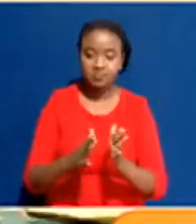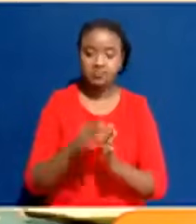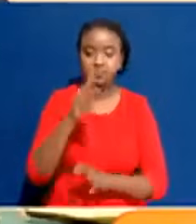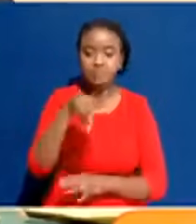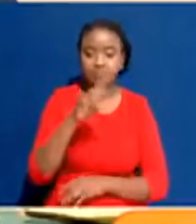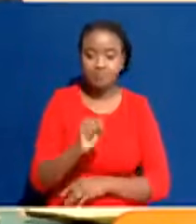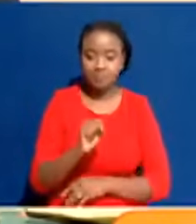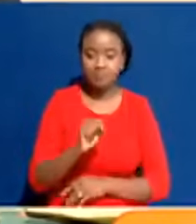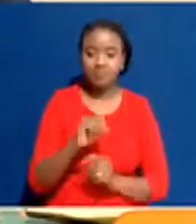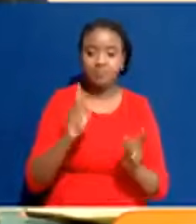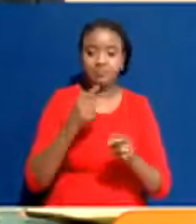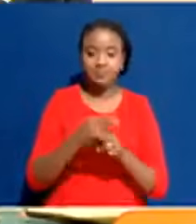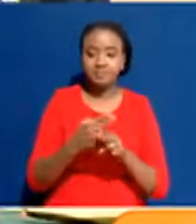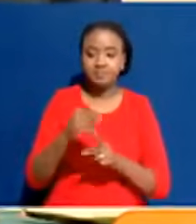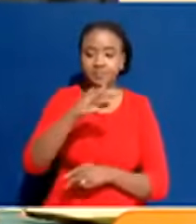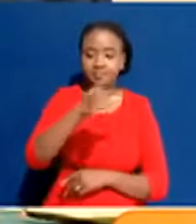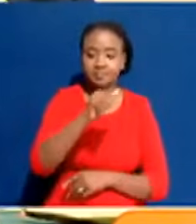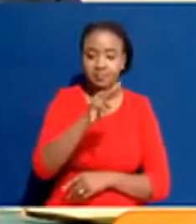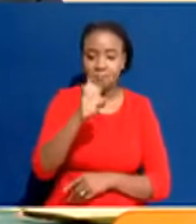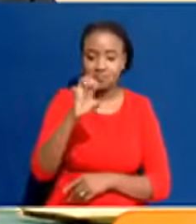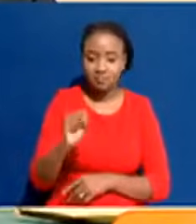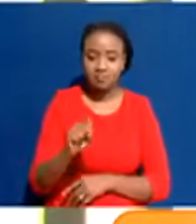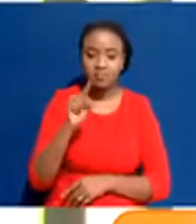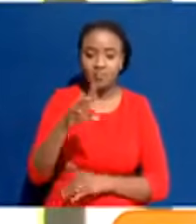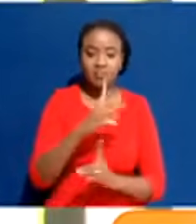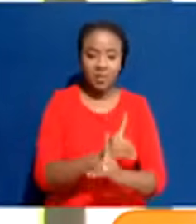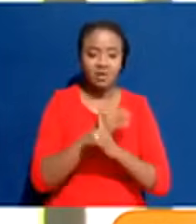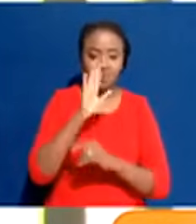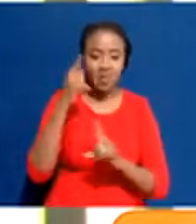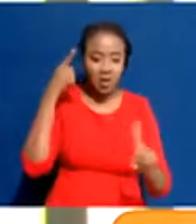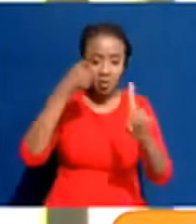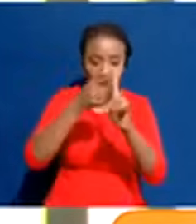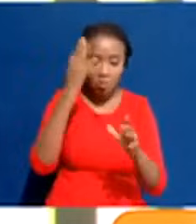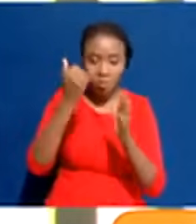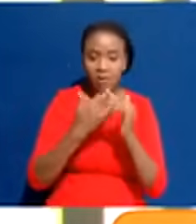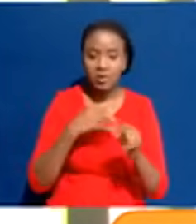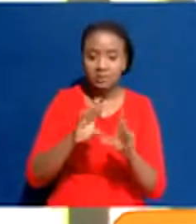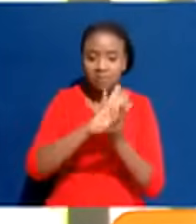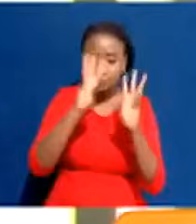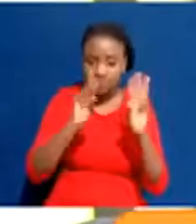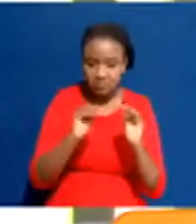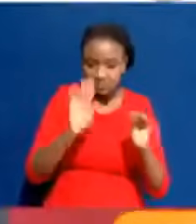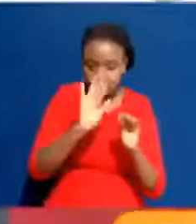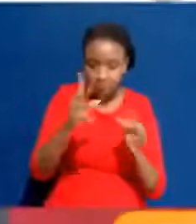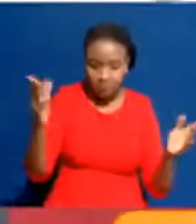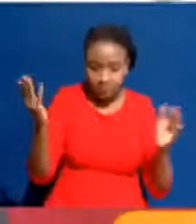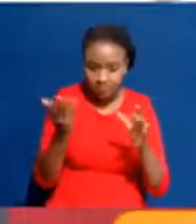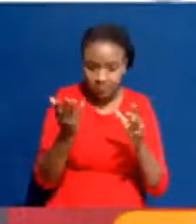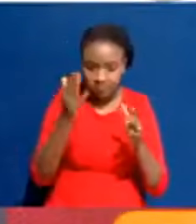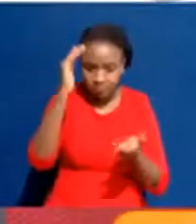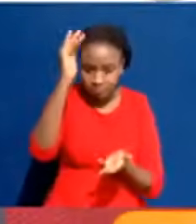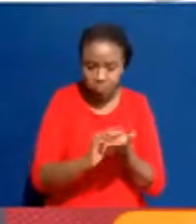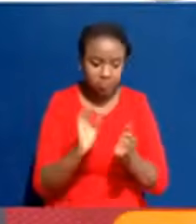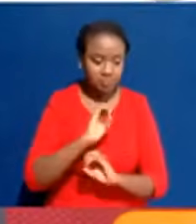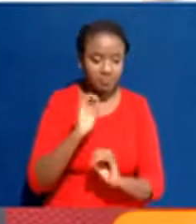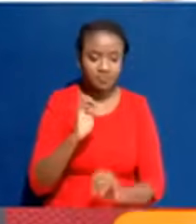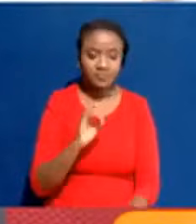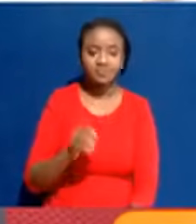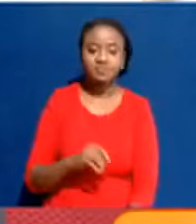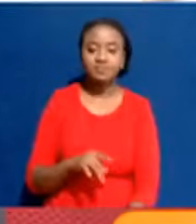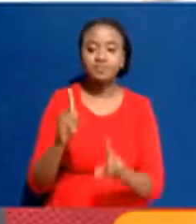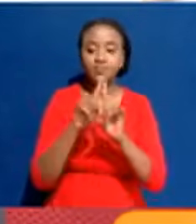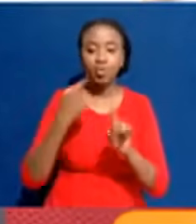Muhatia defended their bid not to have their budget slashed, saying it would cripple national building plans. We have 8 directors that we